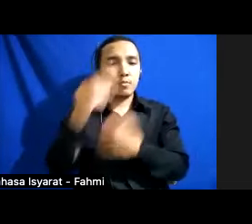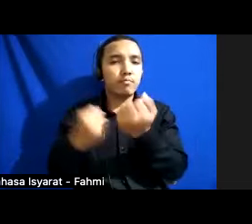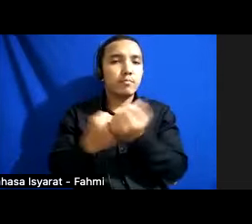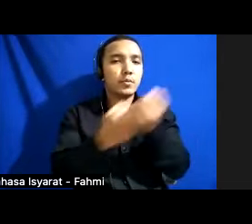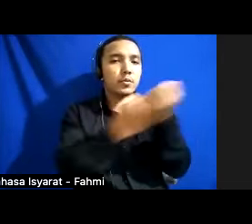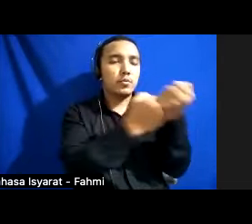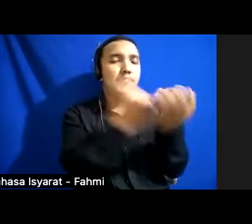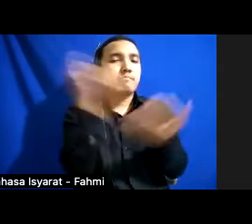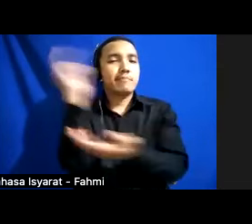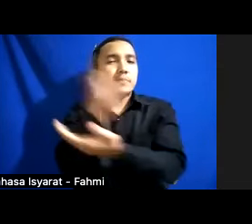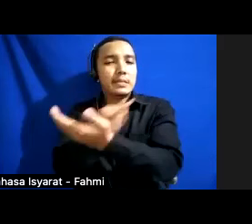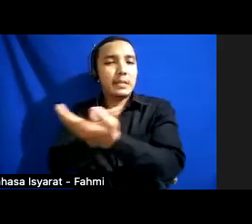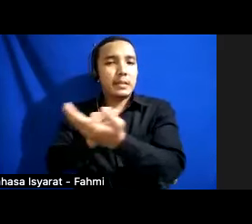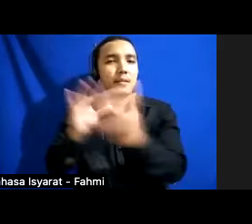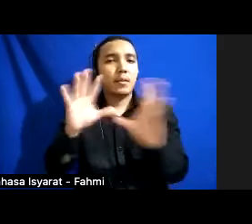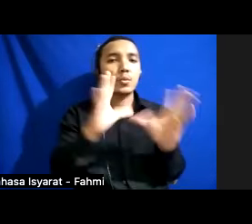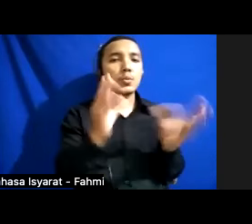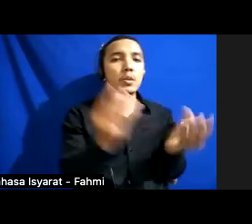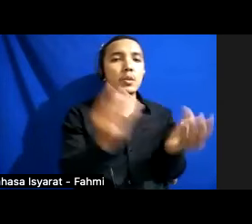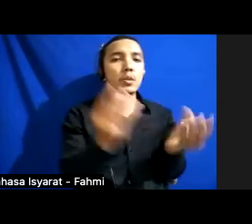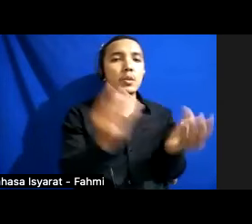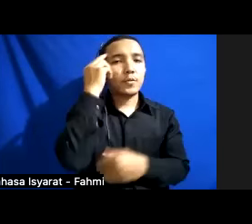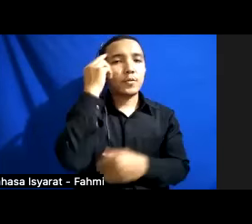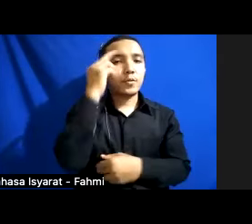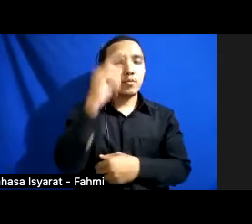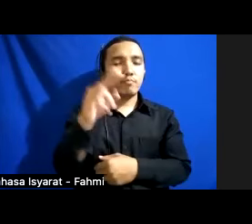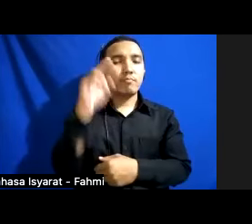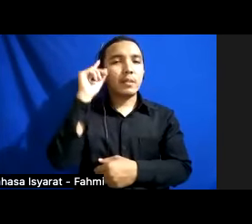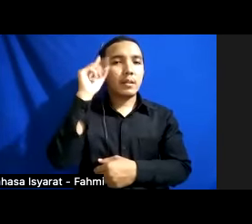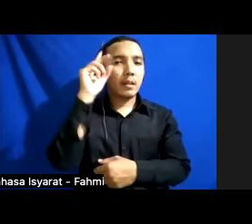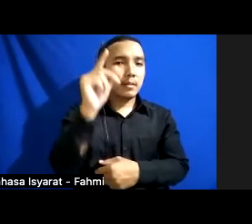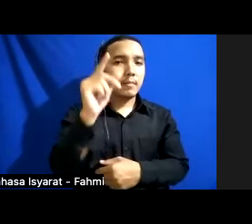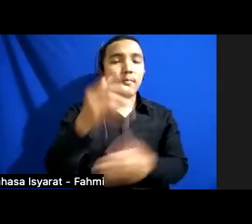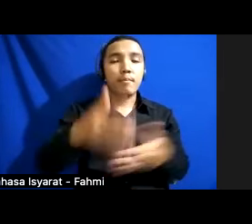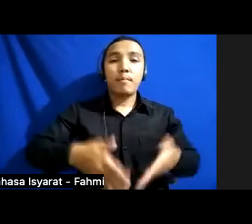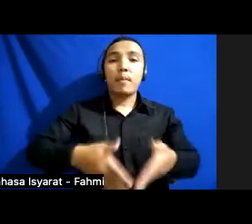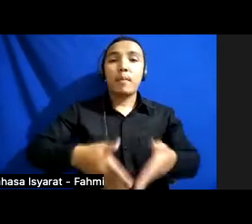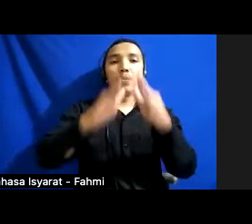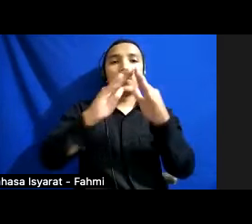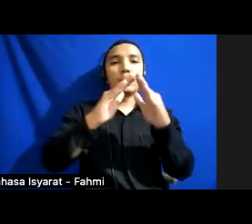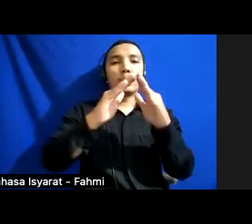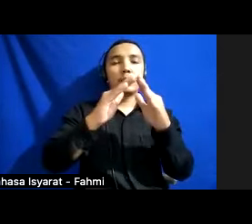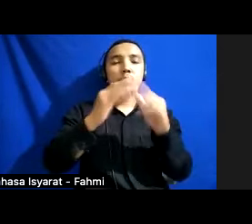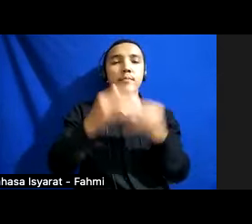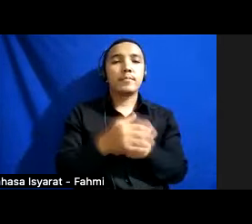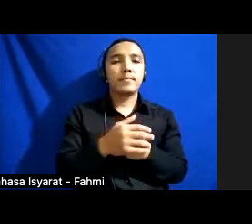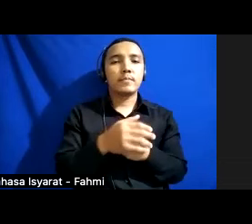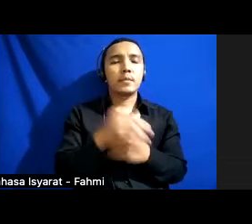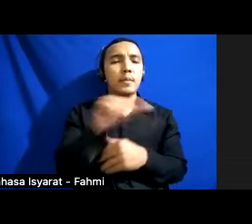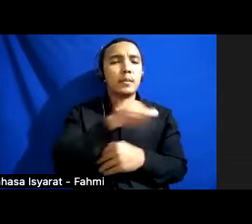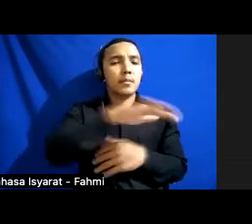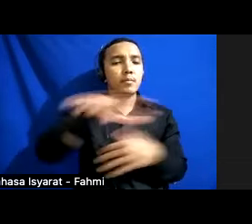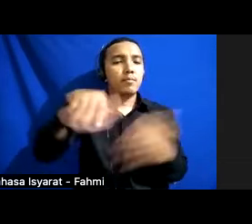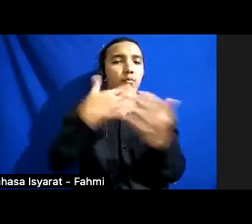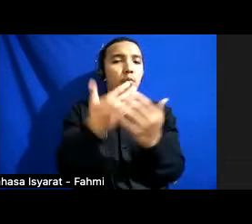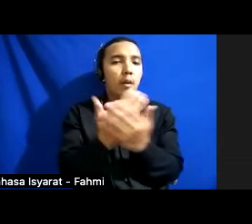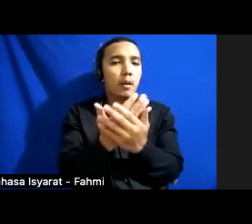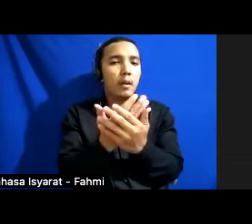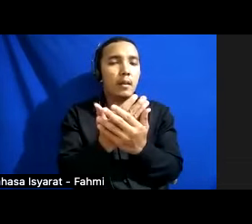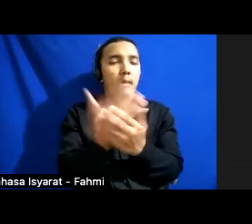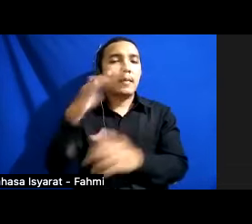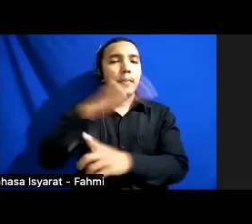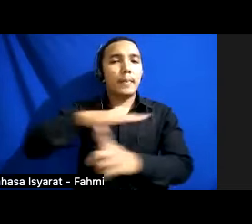implant inclusive design in urban planning, urban development, infrastructure, and all aspects of the built